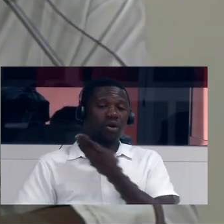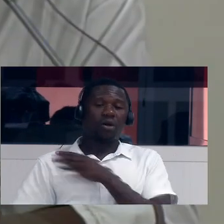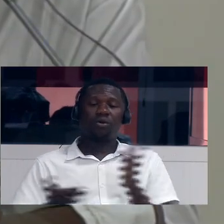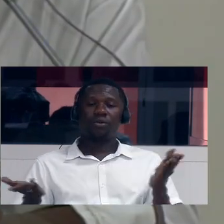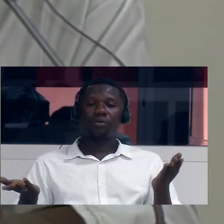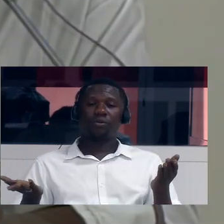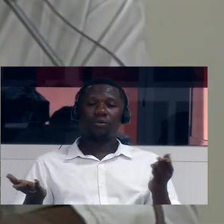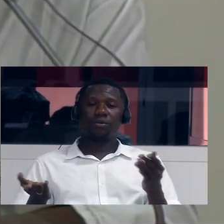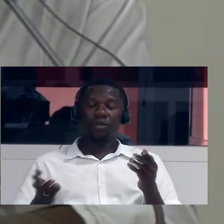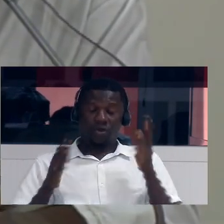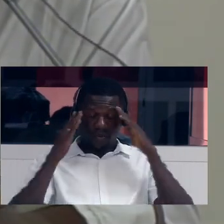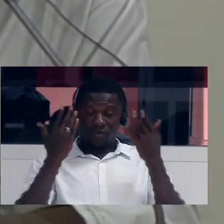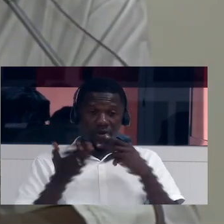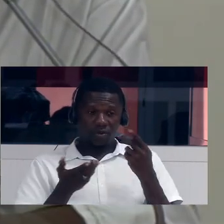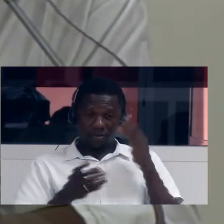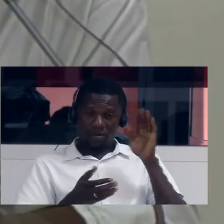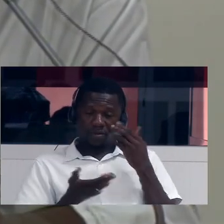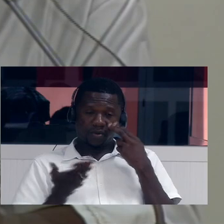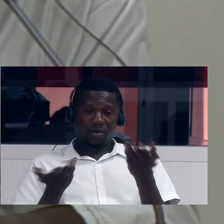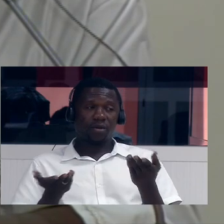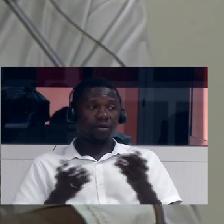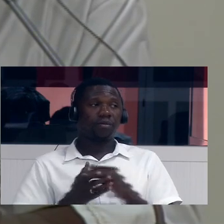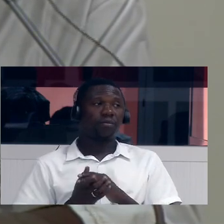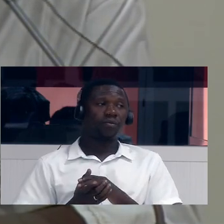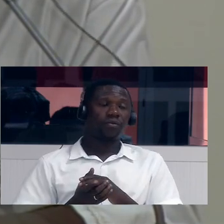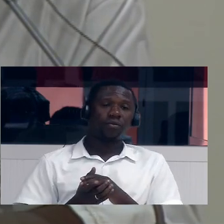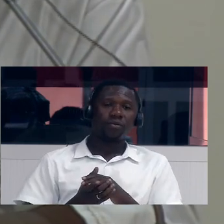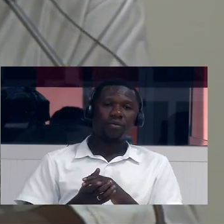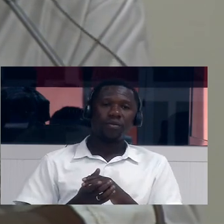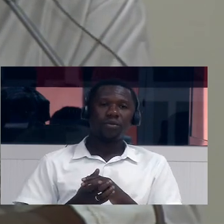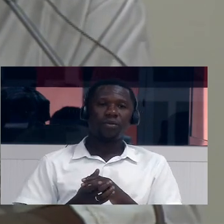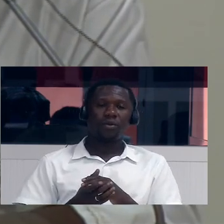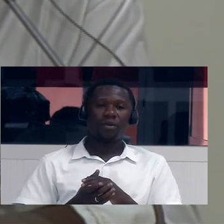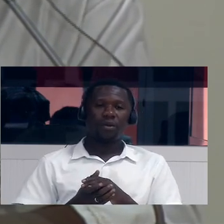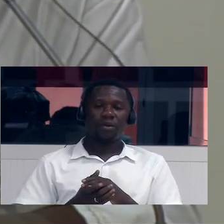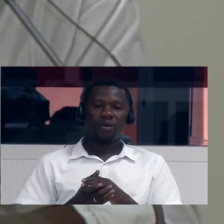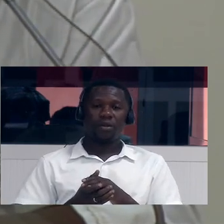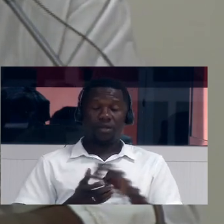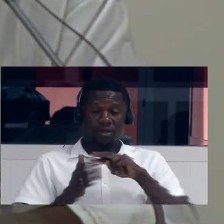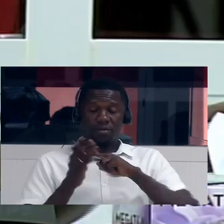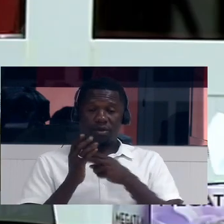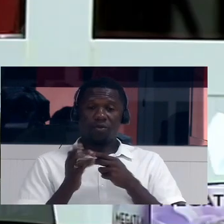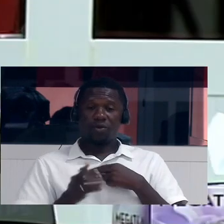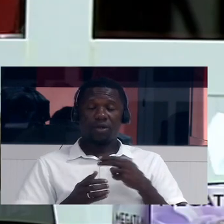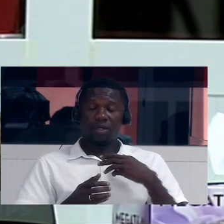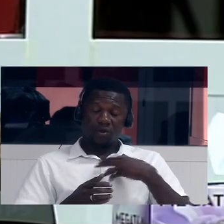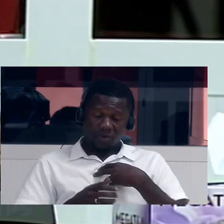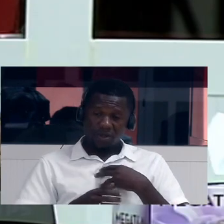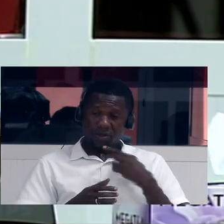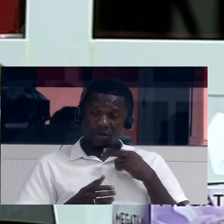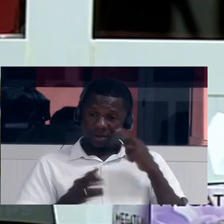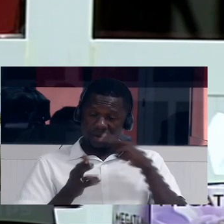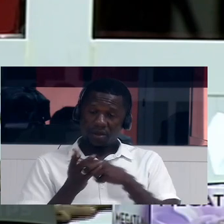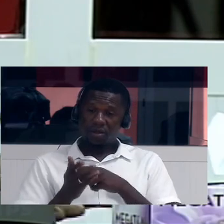I don't know why you are seeing where I'm coming from. No, I am. But that means you were indeed determined. I was trying to. I did say it. I told you. I said it over the radio.